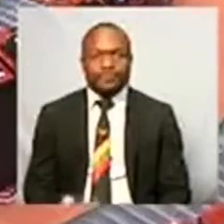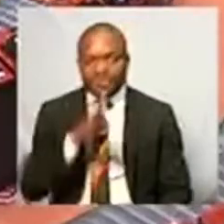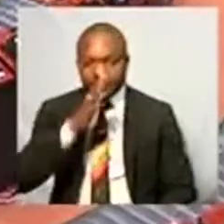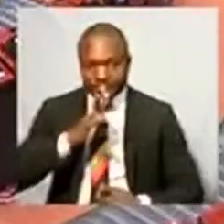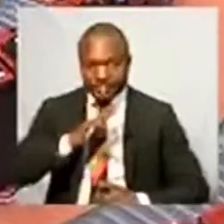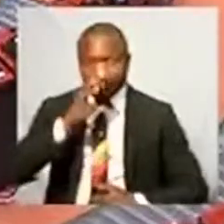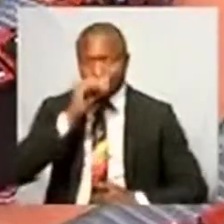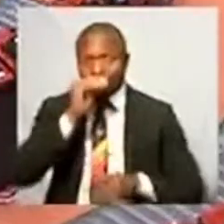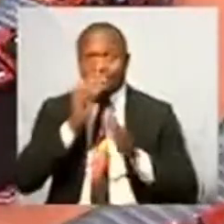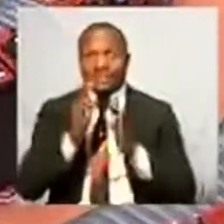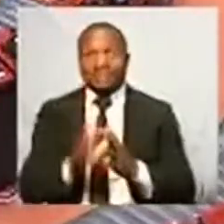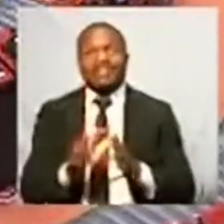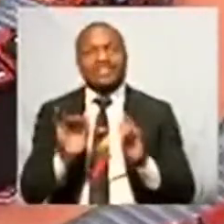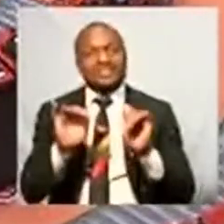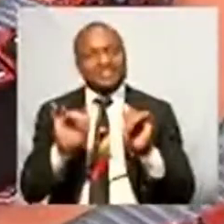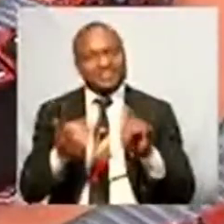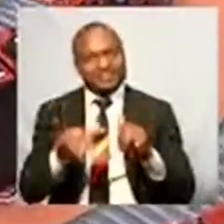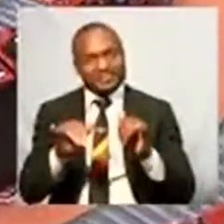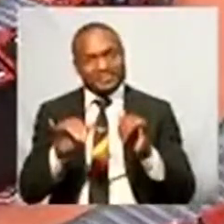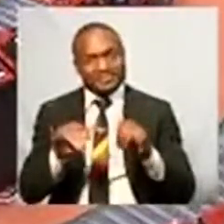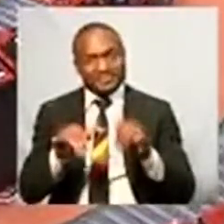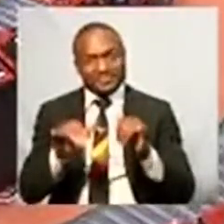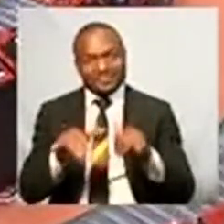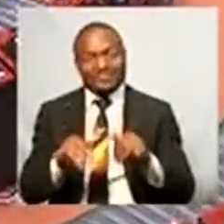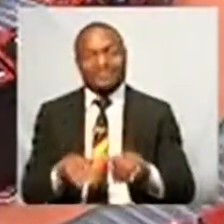Madam Speaker,